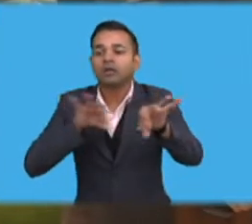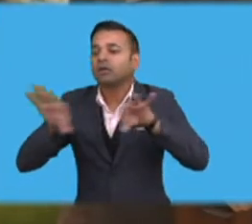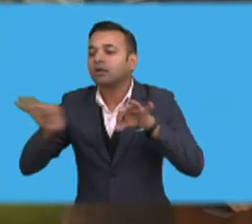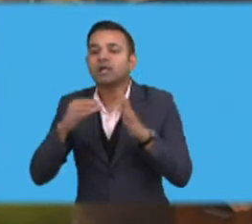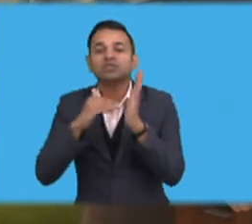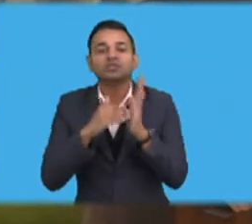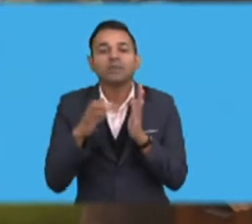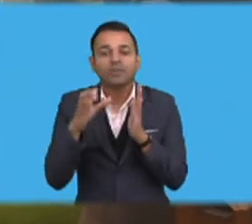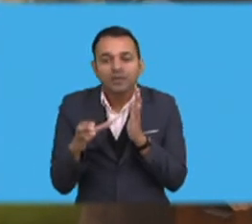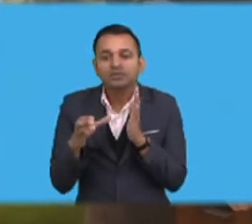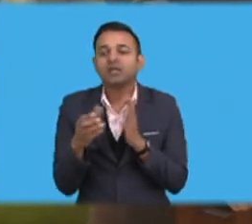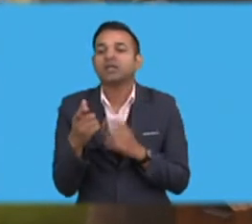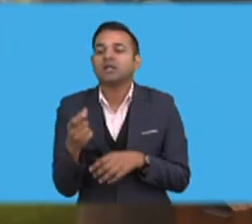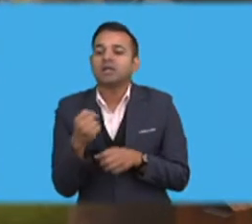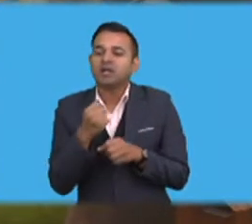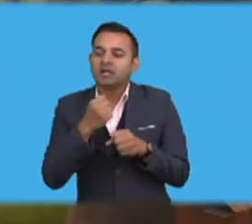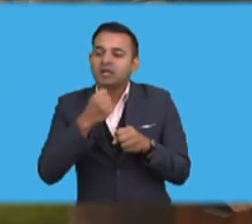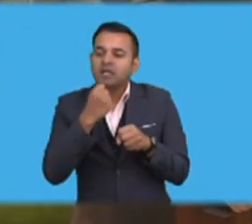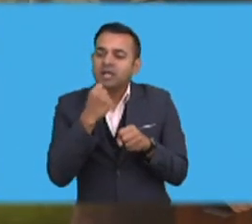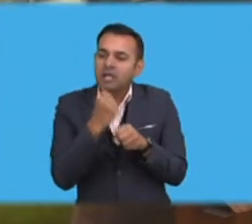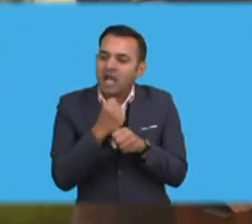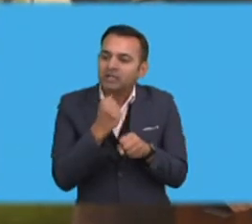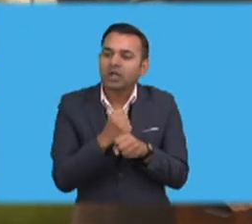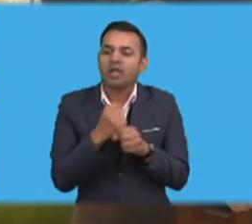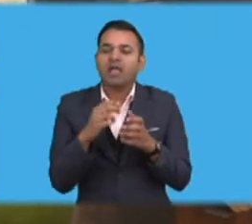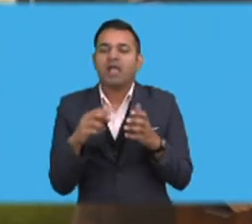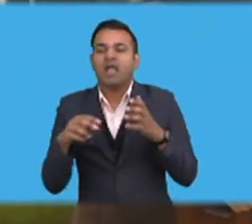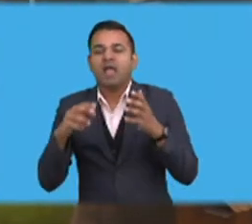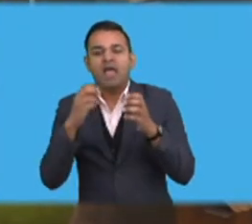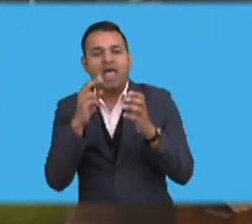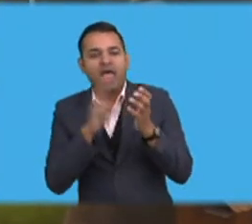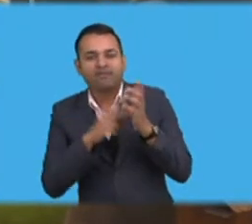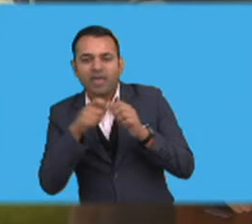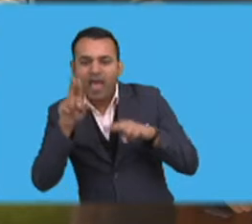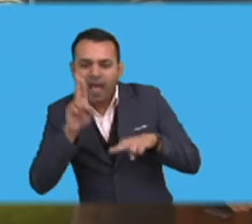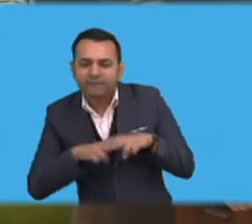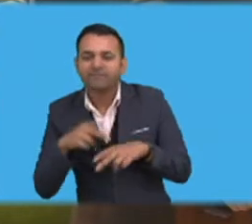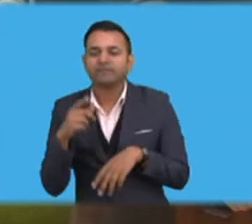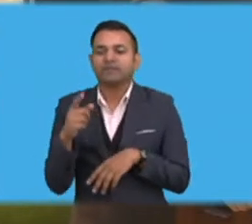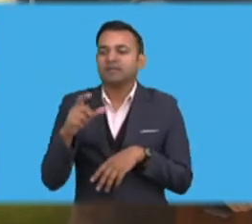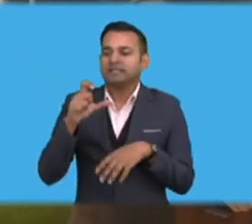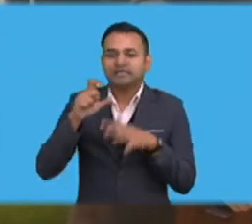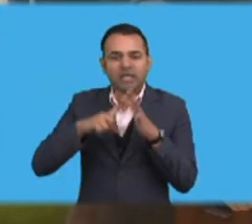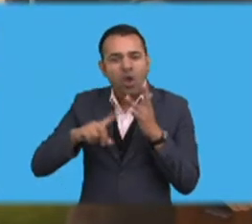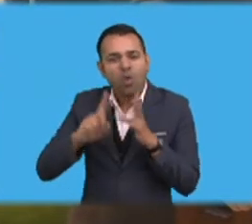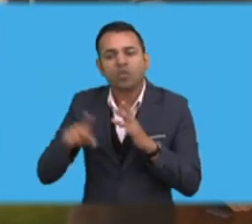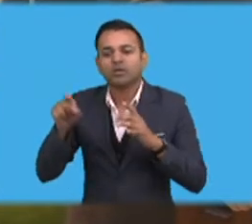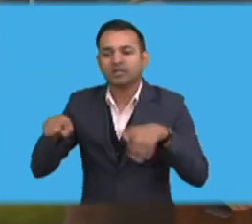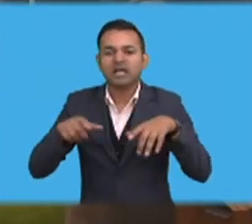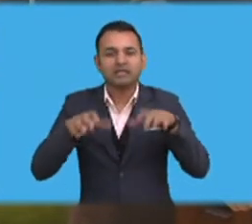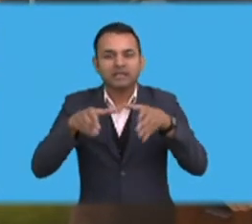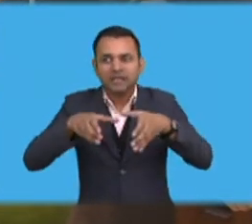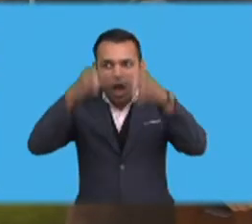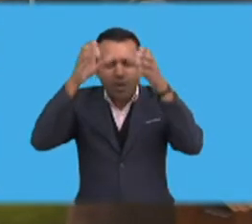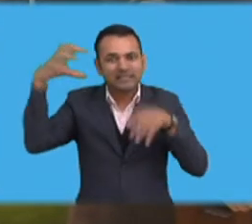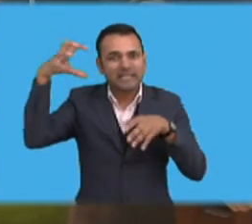Mr. Arif Ali. The deputy chairperson is Sarah Jane Wild, the CEO of Tower Insurance Fiji. Mr. Ashok Patel is a